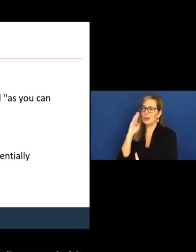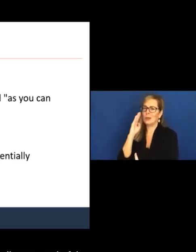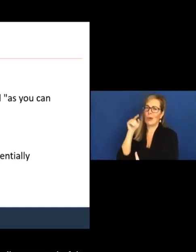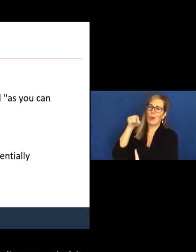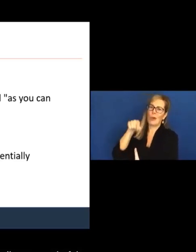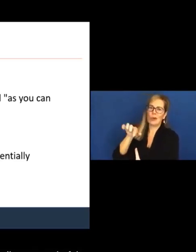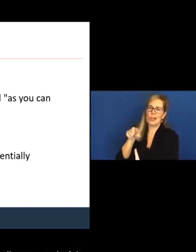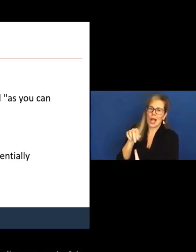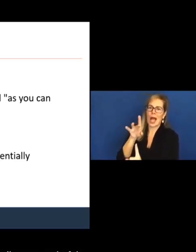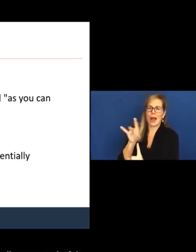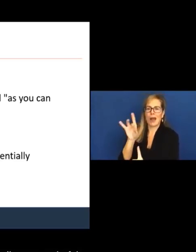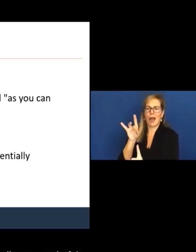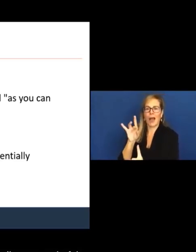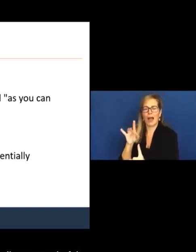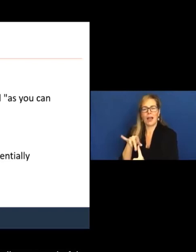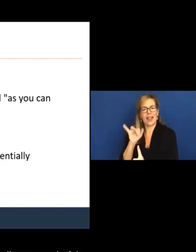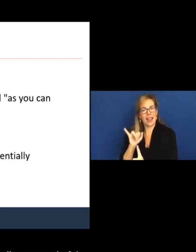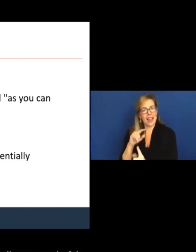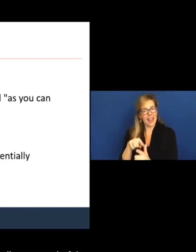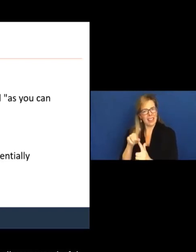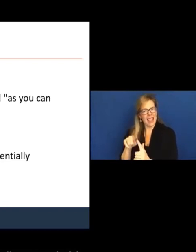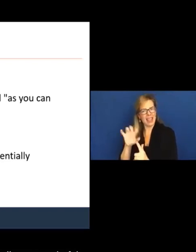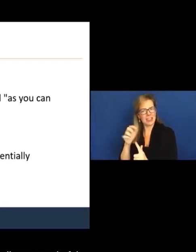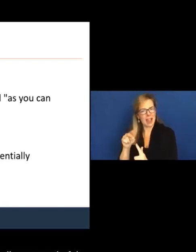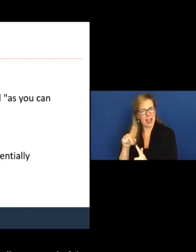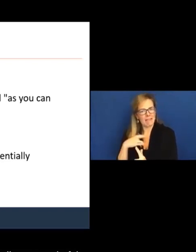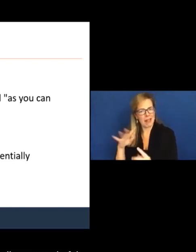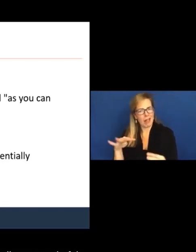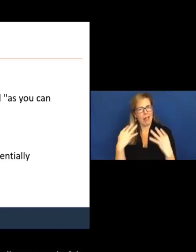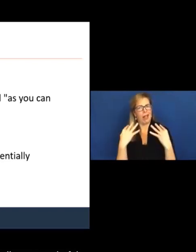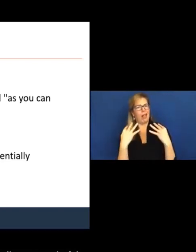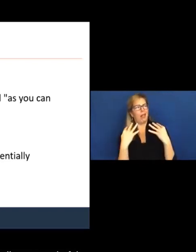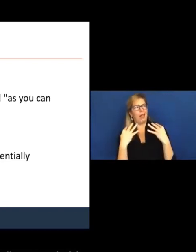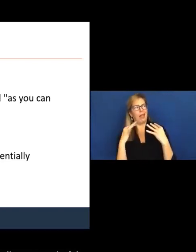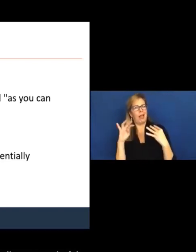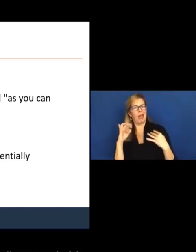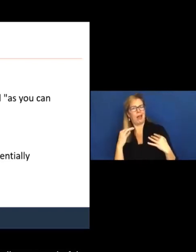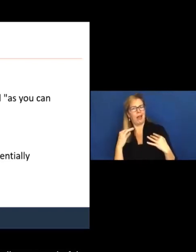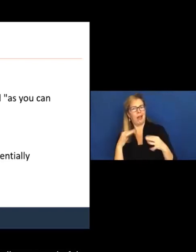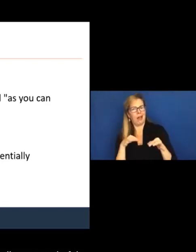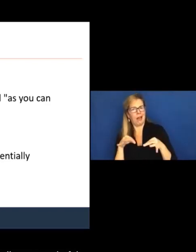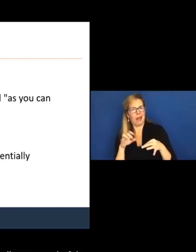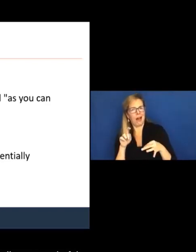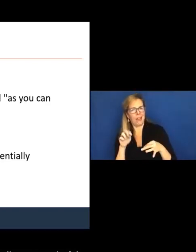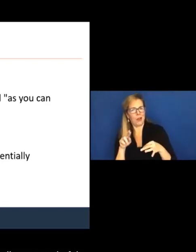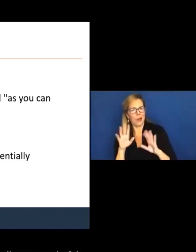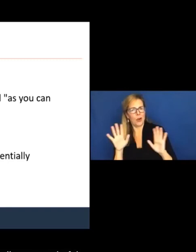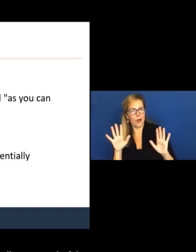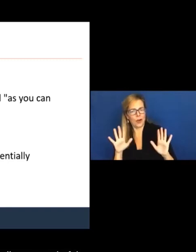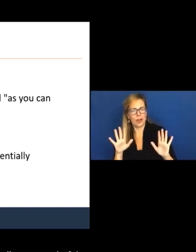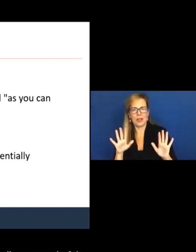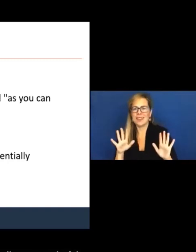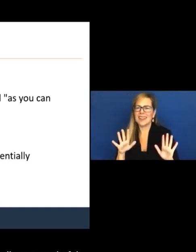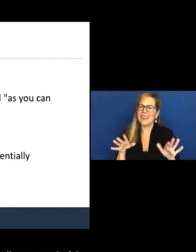because that makes John other. Just offer all your wonderful description to all